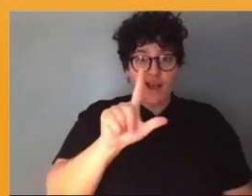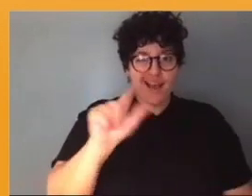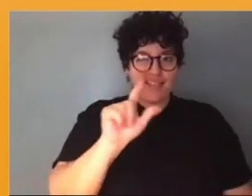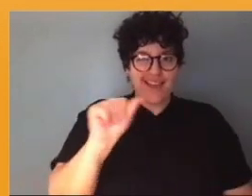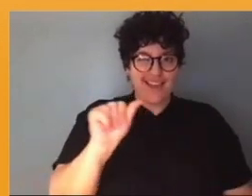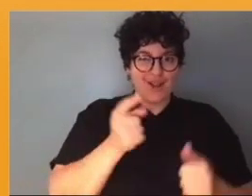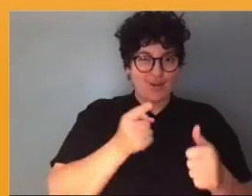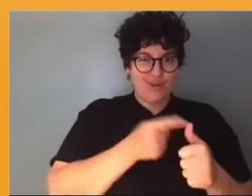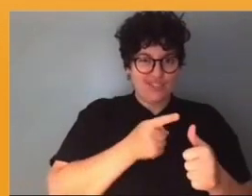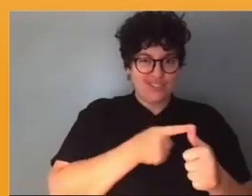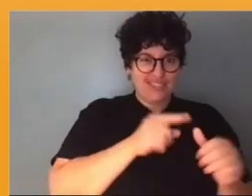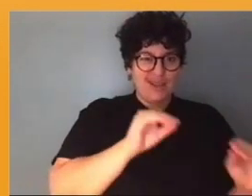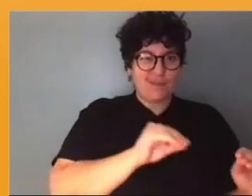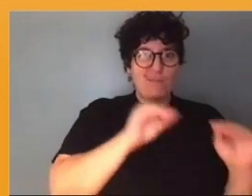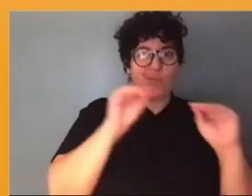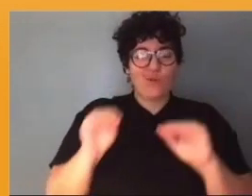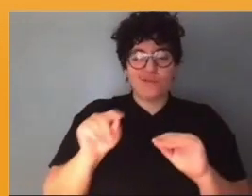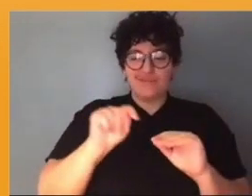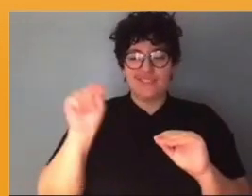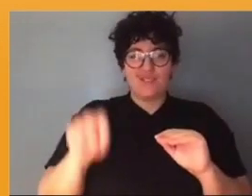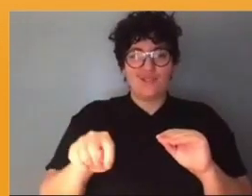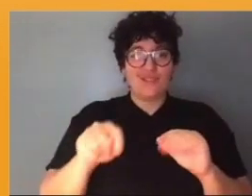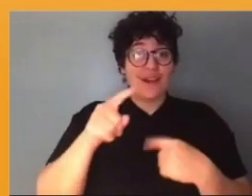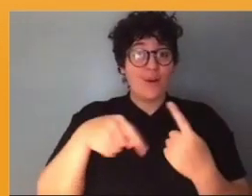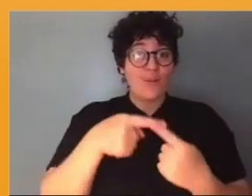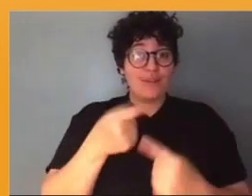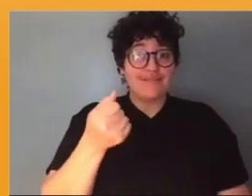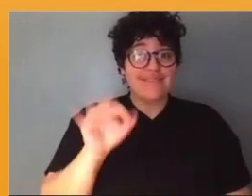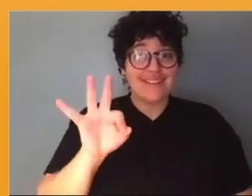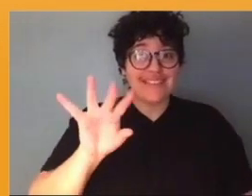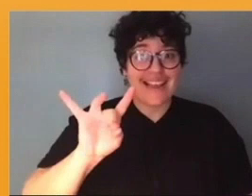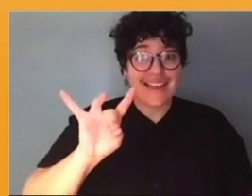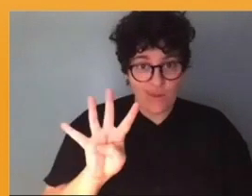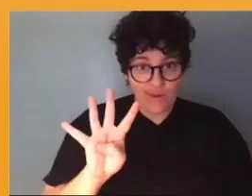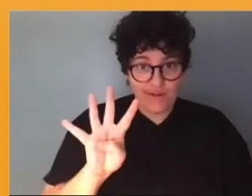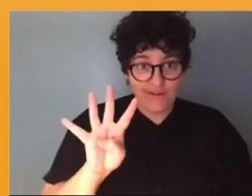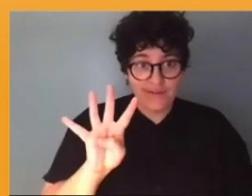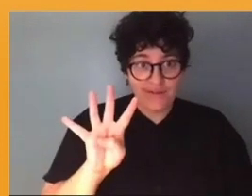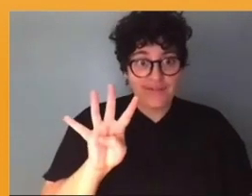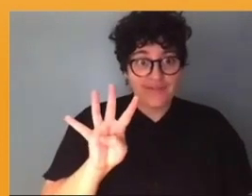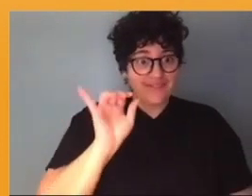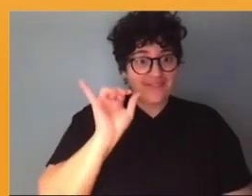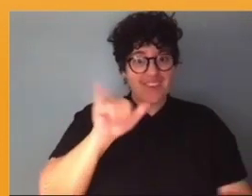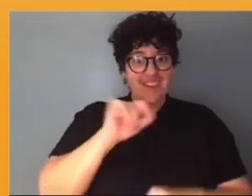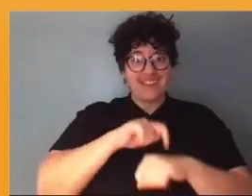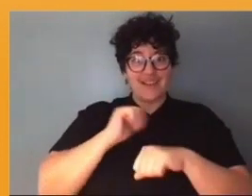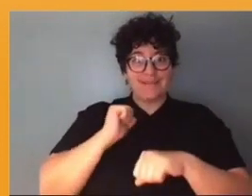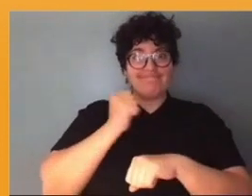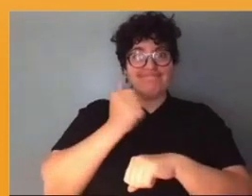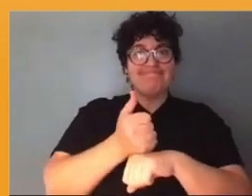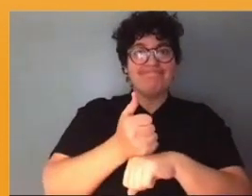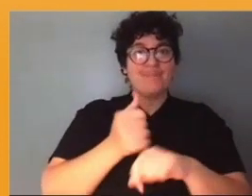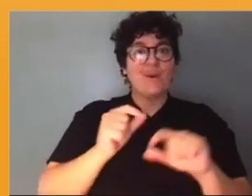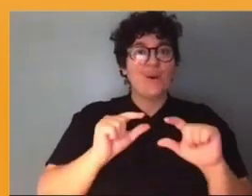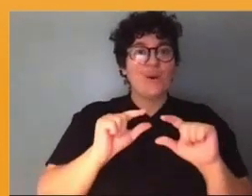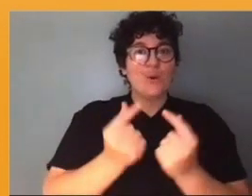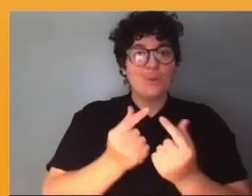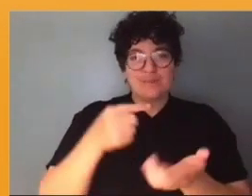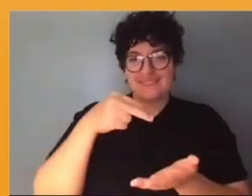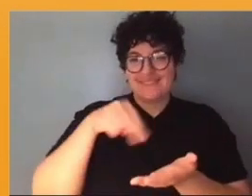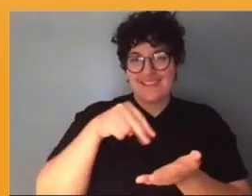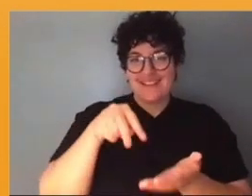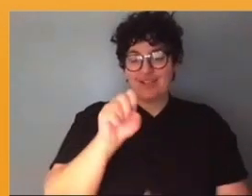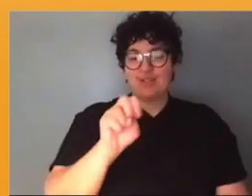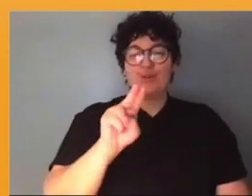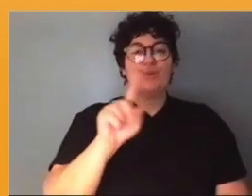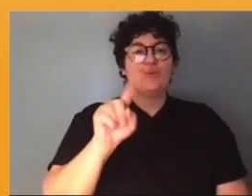Tucson in 1984 and established our dance group called Suzuyuki Kai, and we've